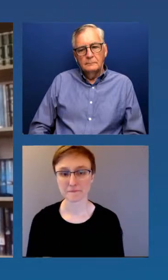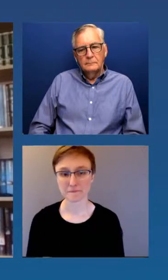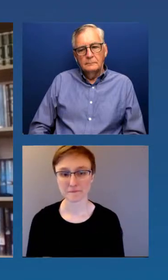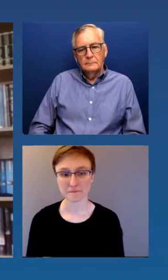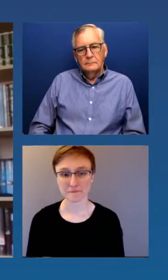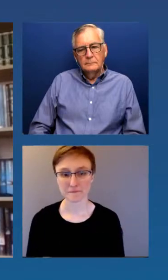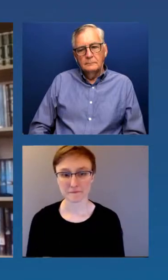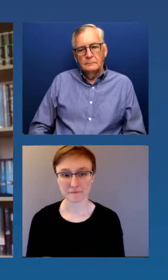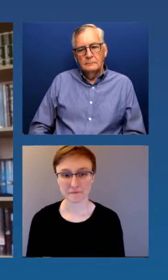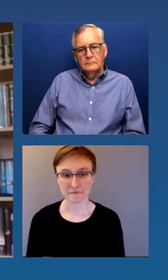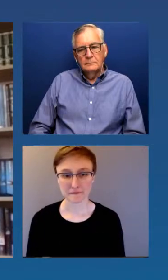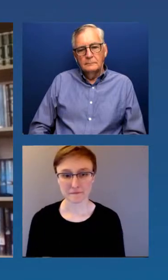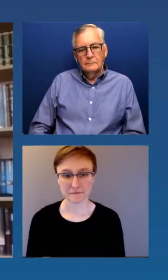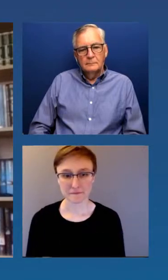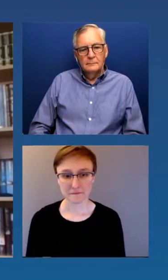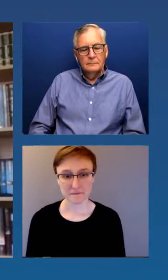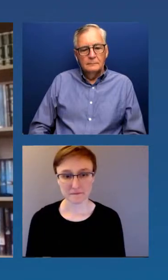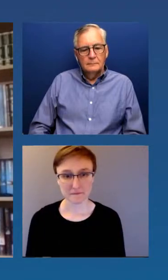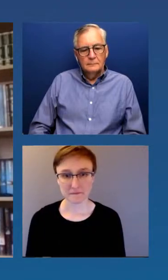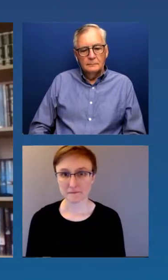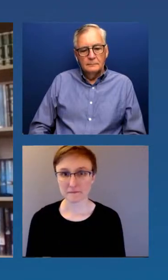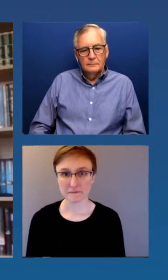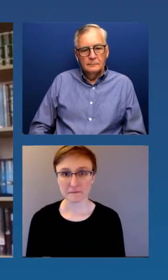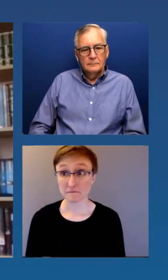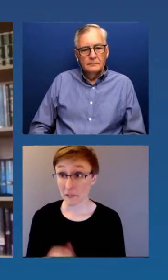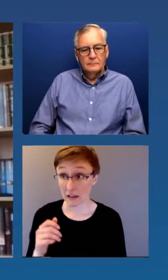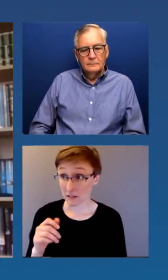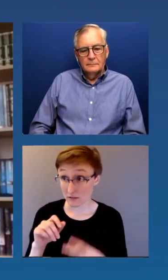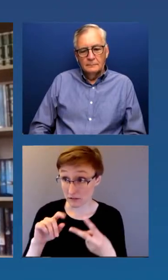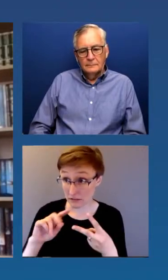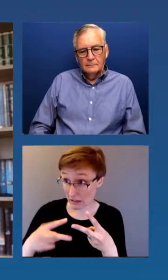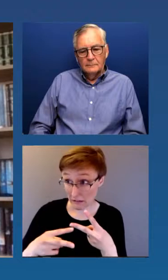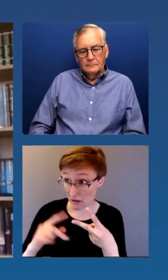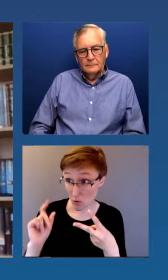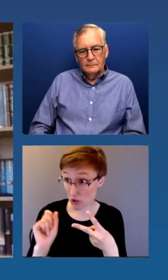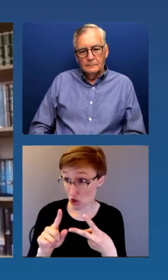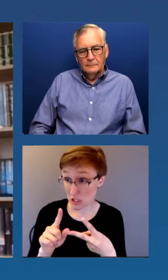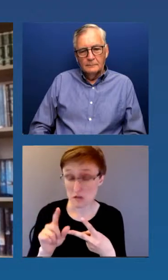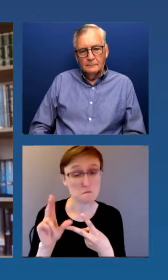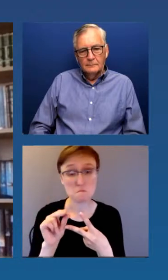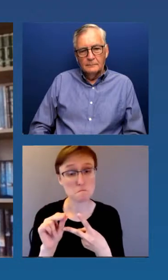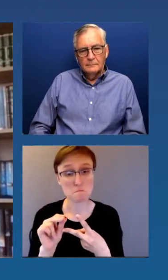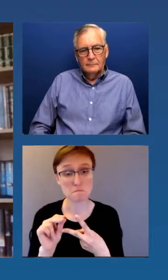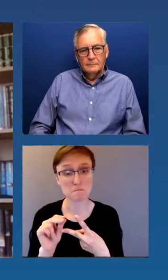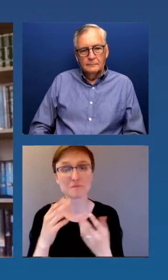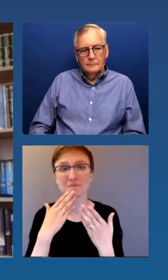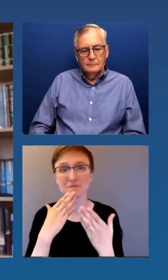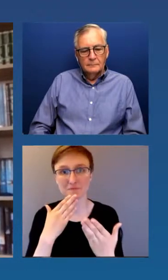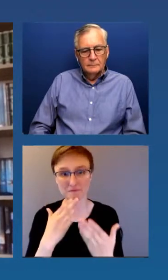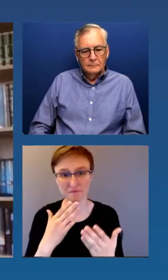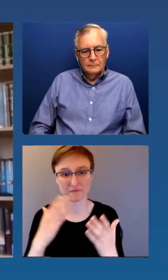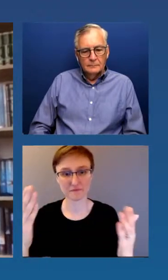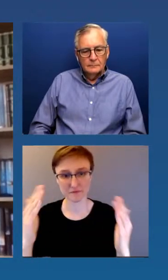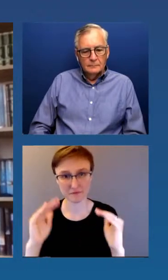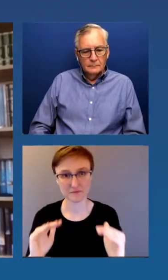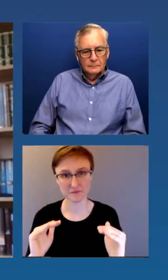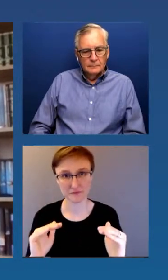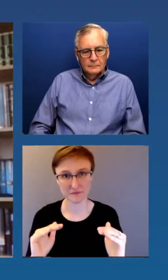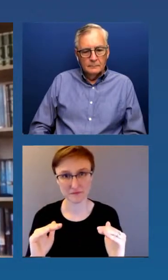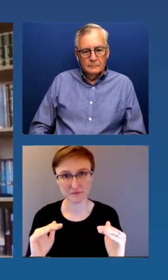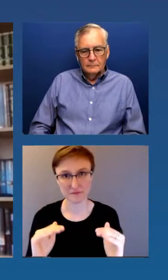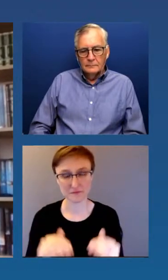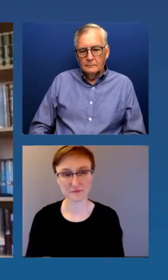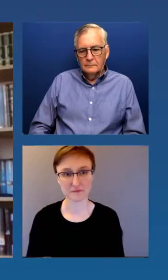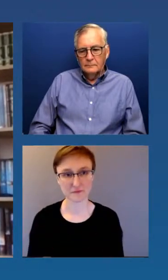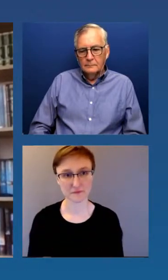Did you have a follow-up question at all, Kenyon? No, that's perfect. Okay, thank you. We'll now move Thanks. over to Rosalie Sinclair